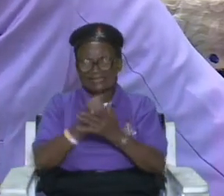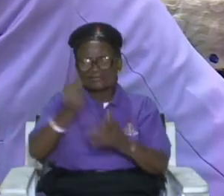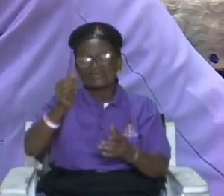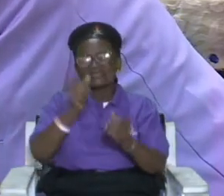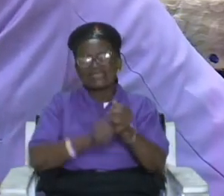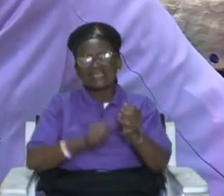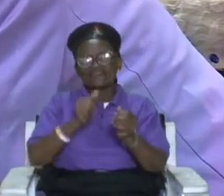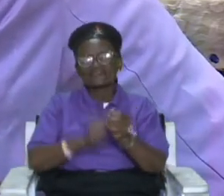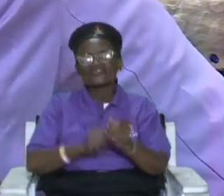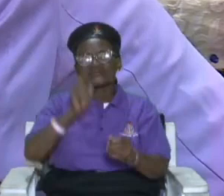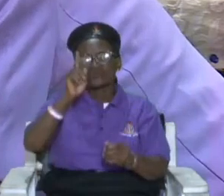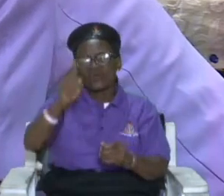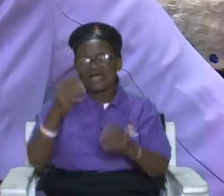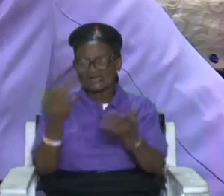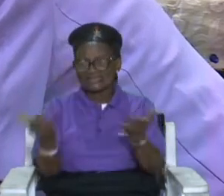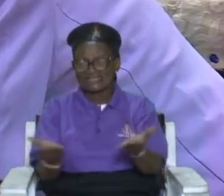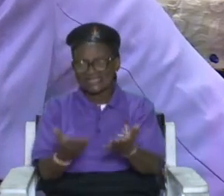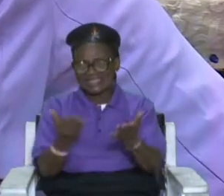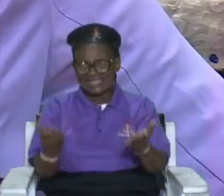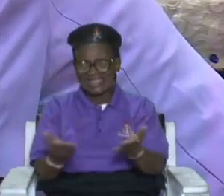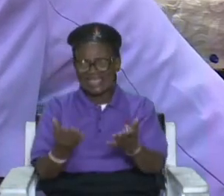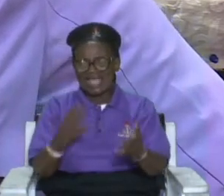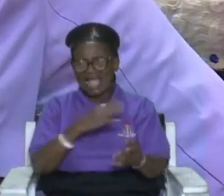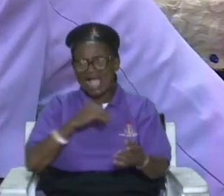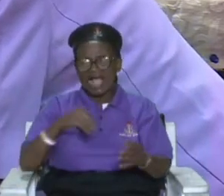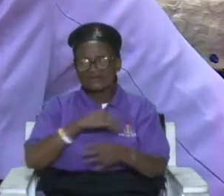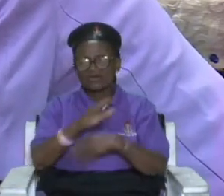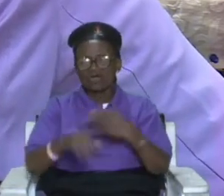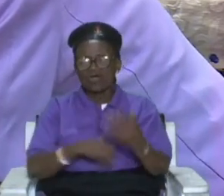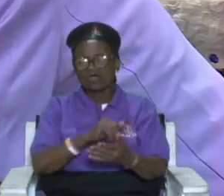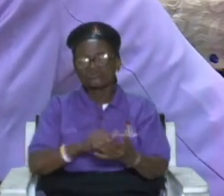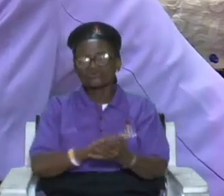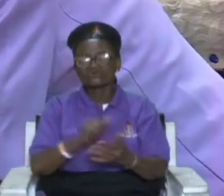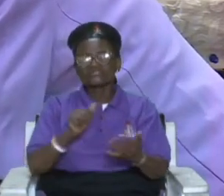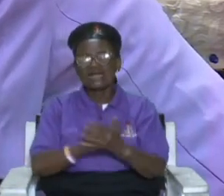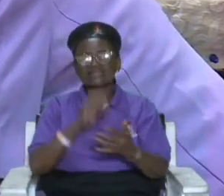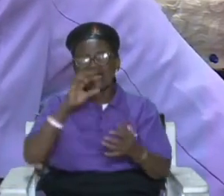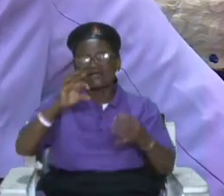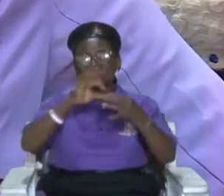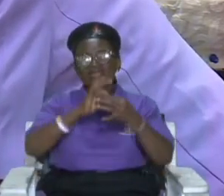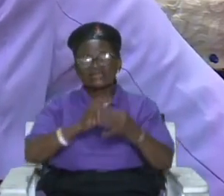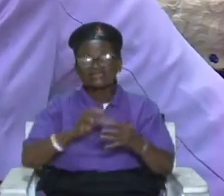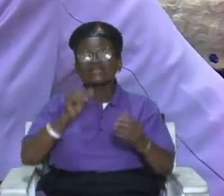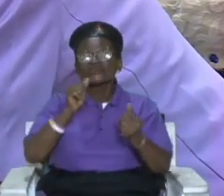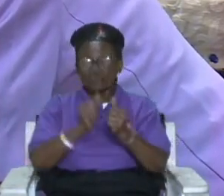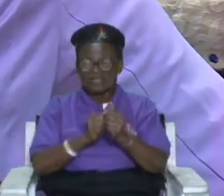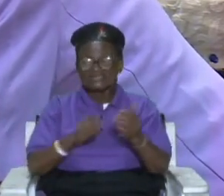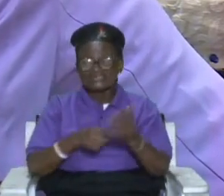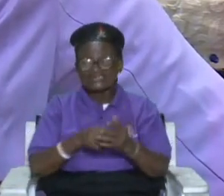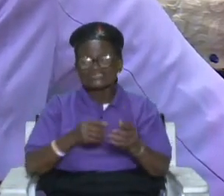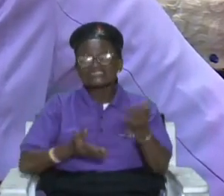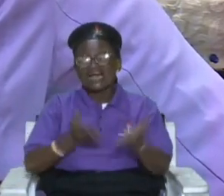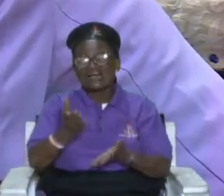Everyone here and all those who are connected with this service all over the world,